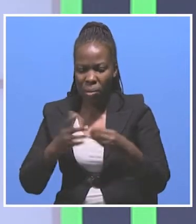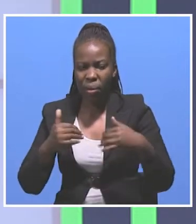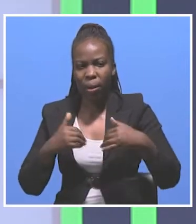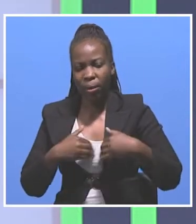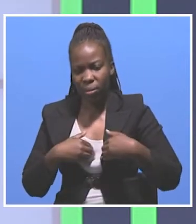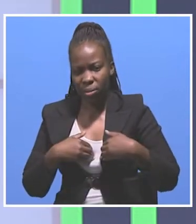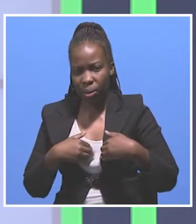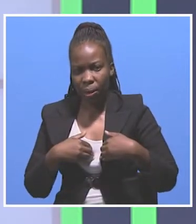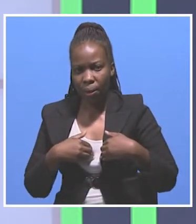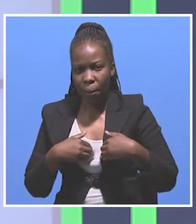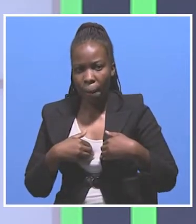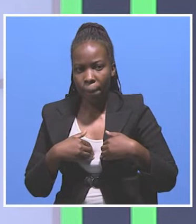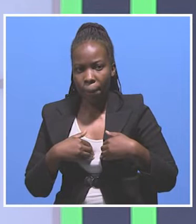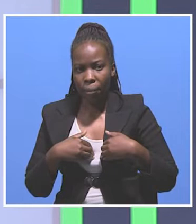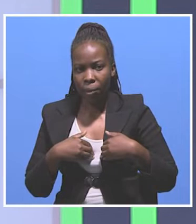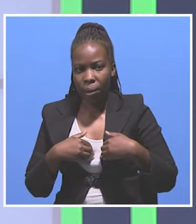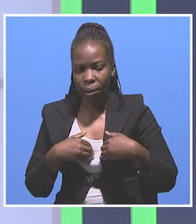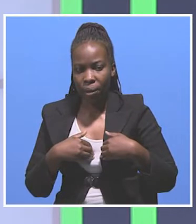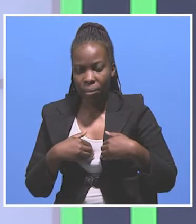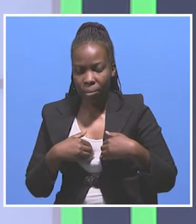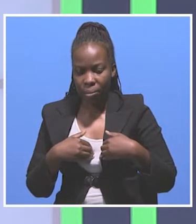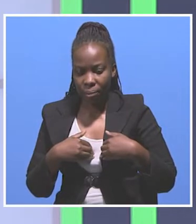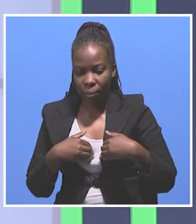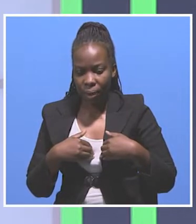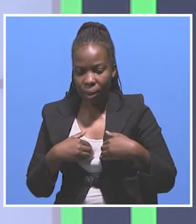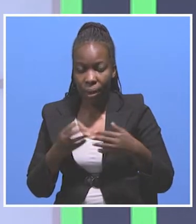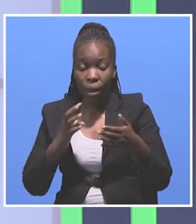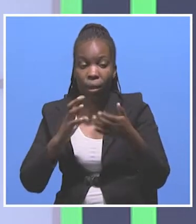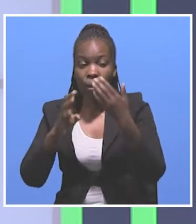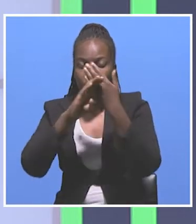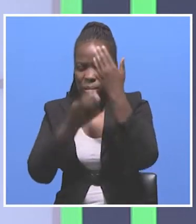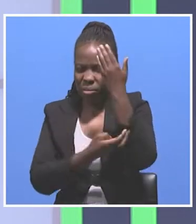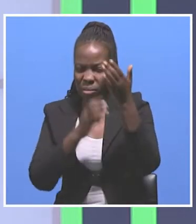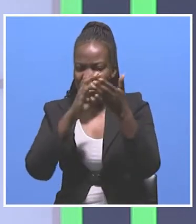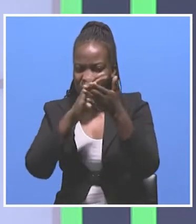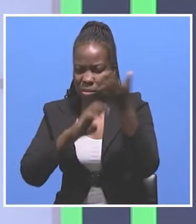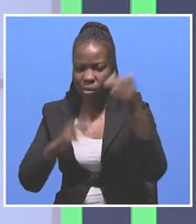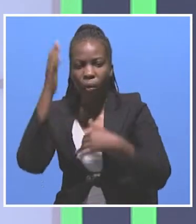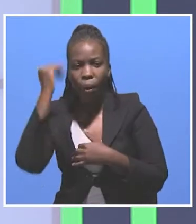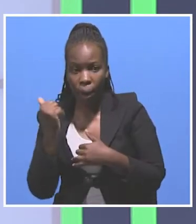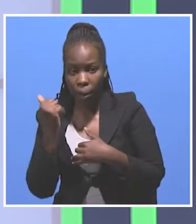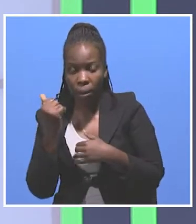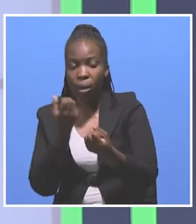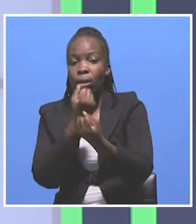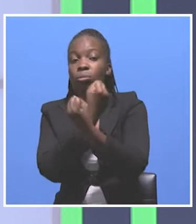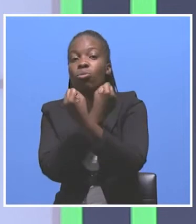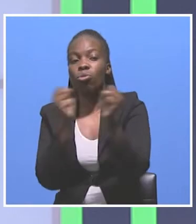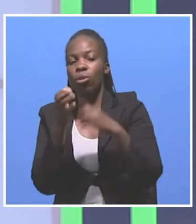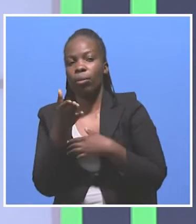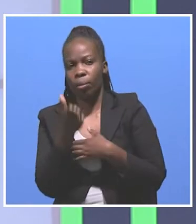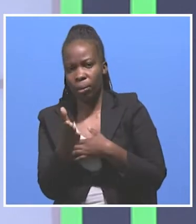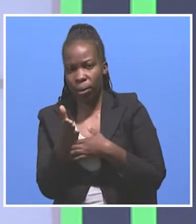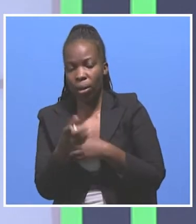wonder she's induced, like the pregnancies are terminated, is to save her. So for you, the most important